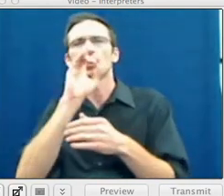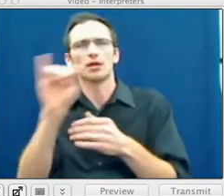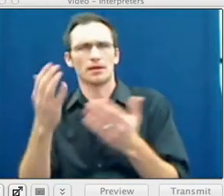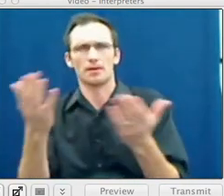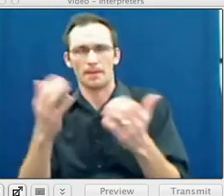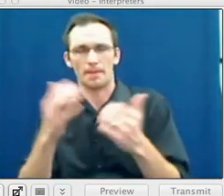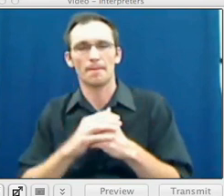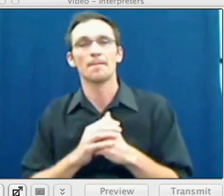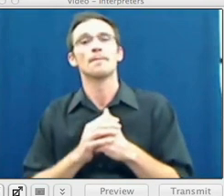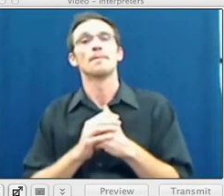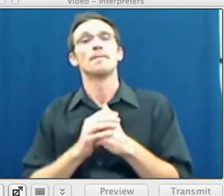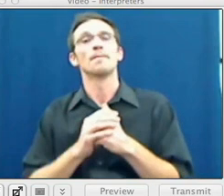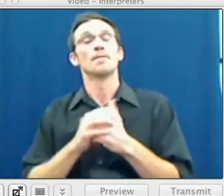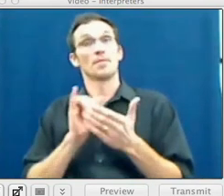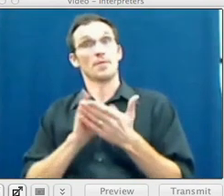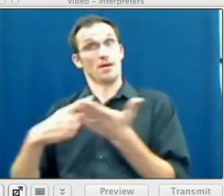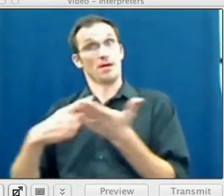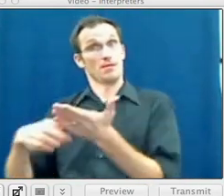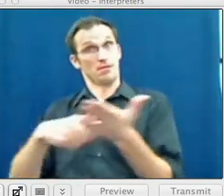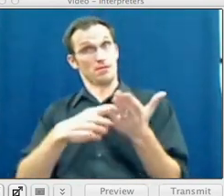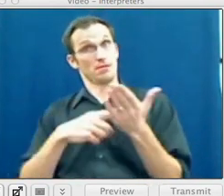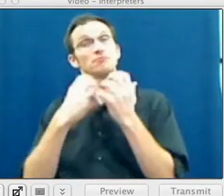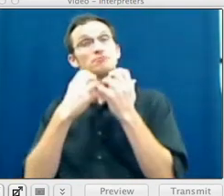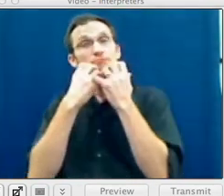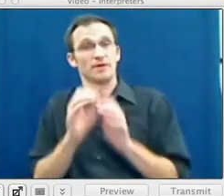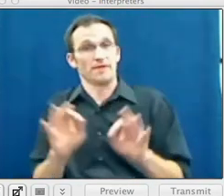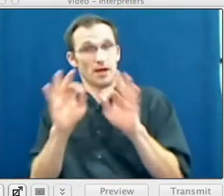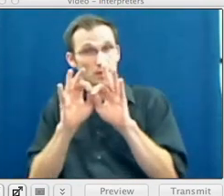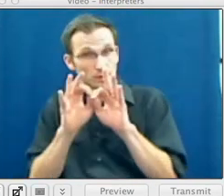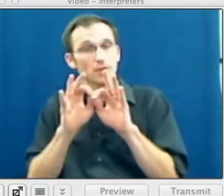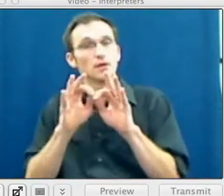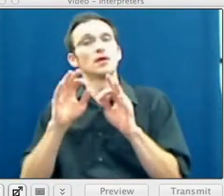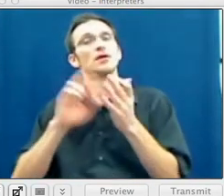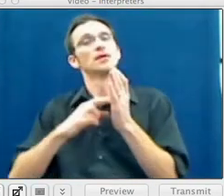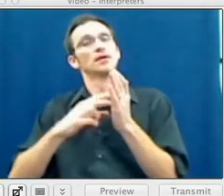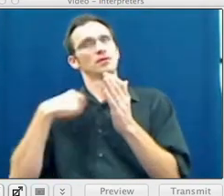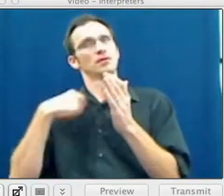It would mean that we would have to be responsible for